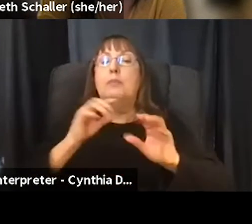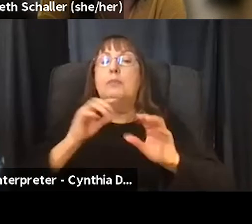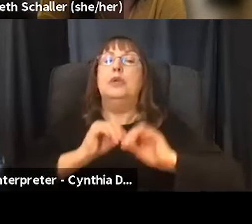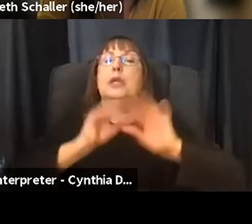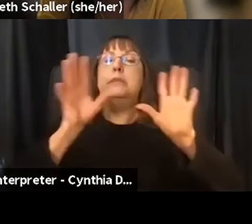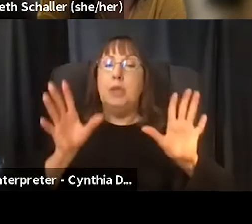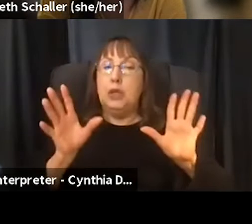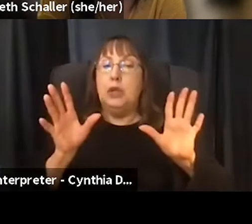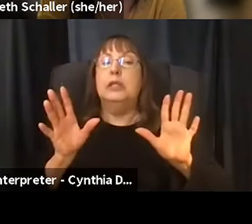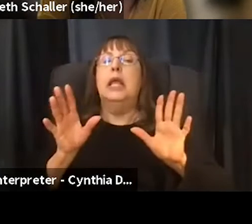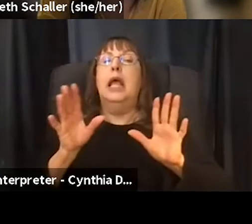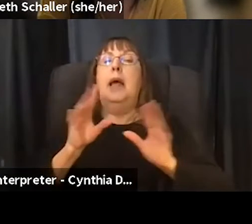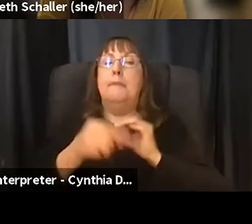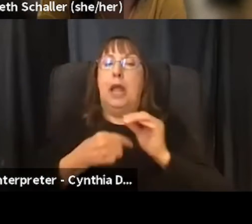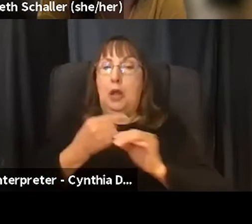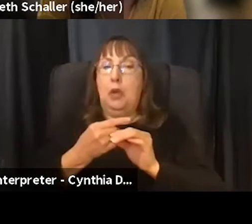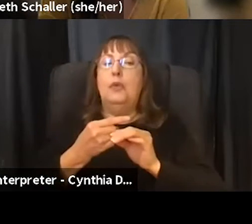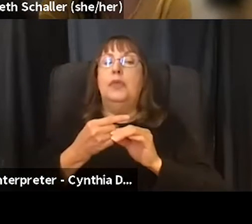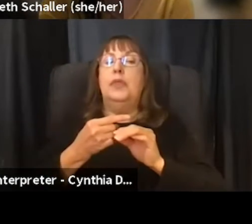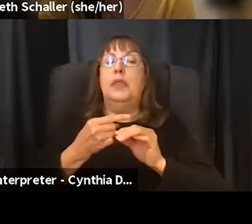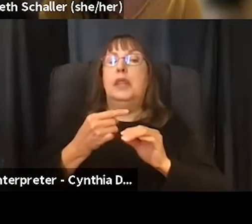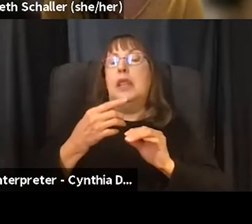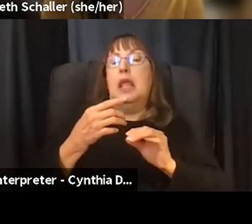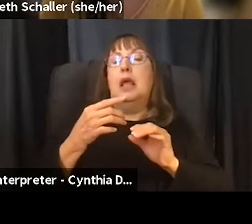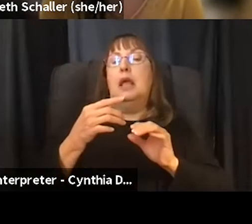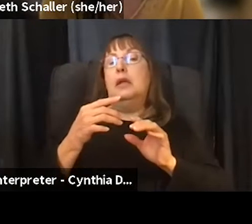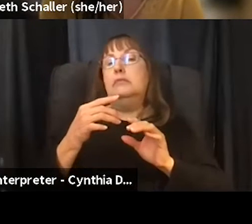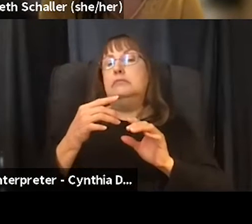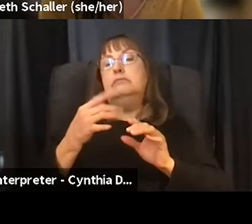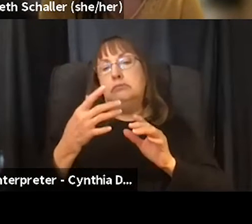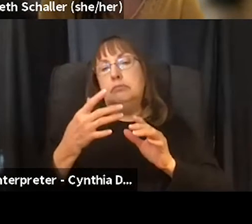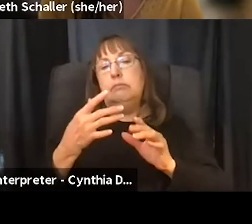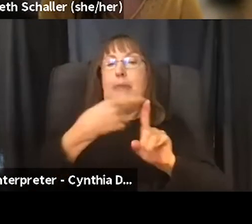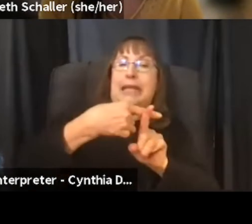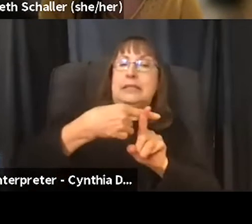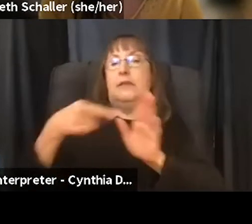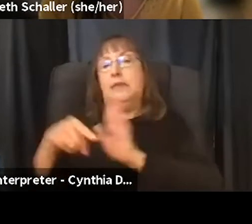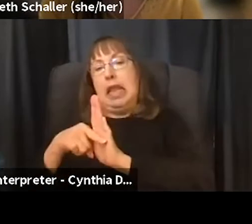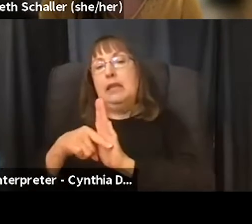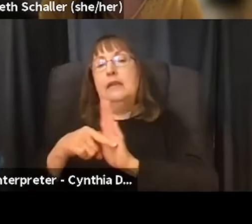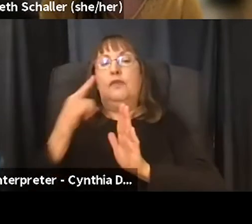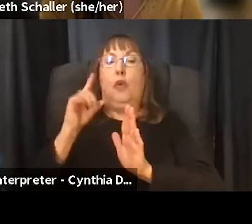disability culture at a workplace, and also the shortcomings? Any thoughts?